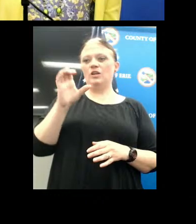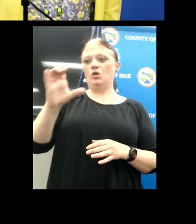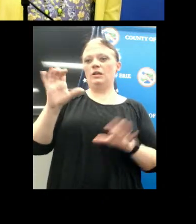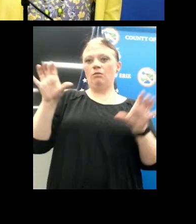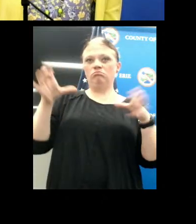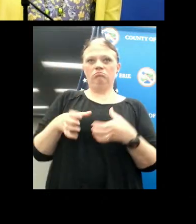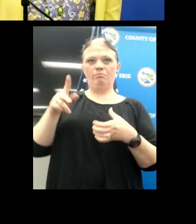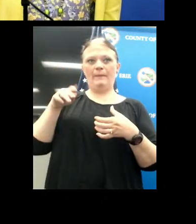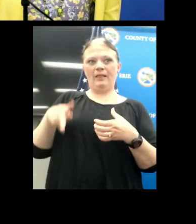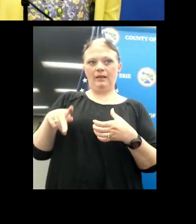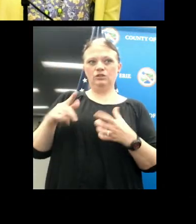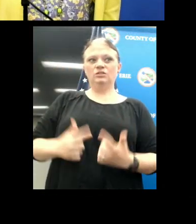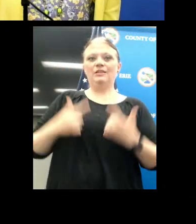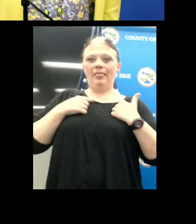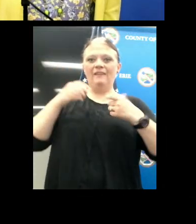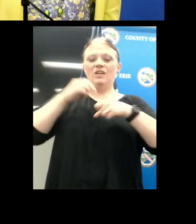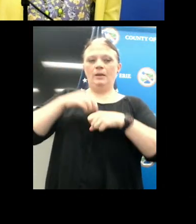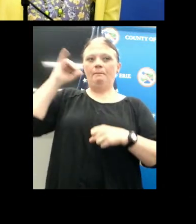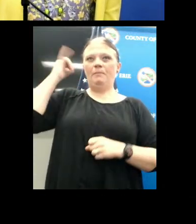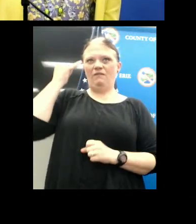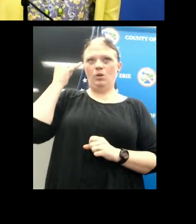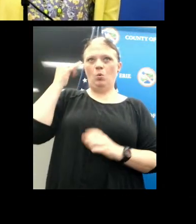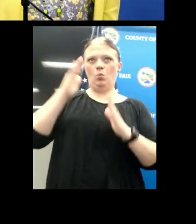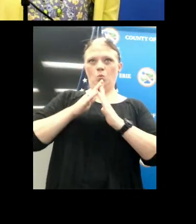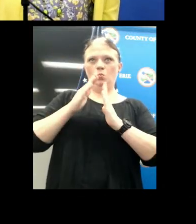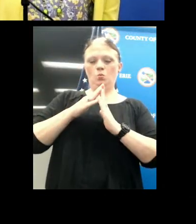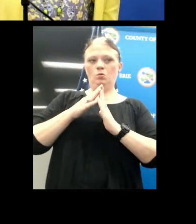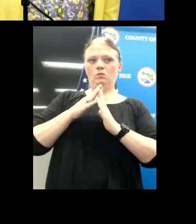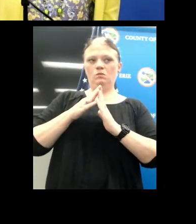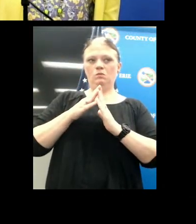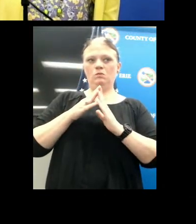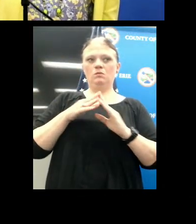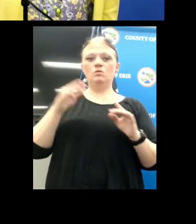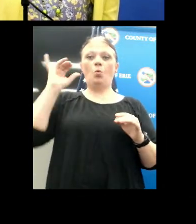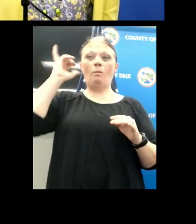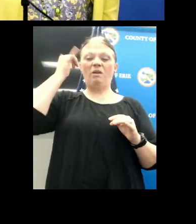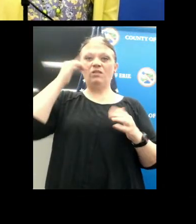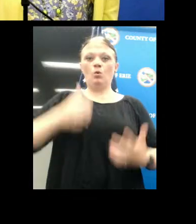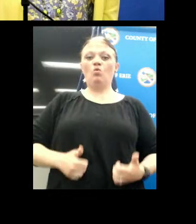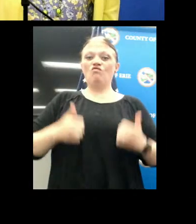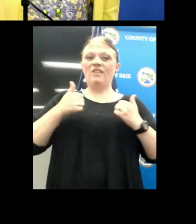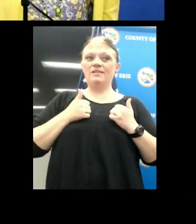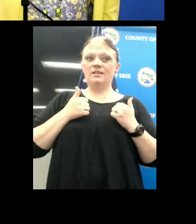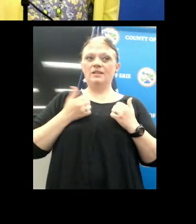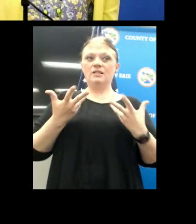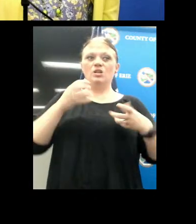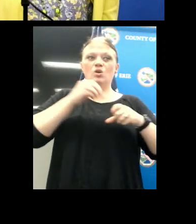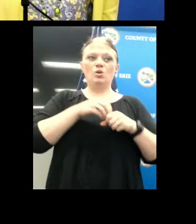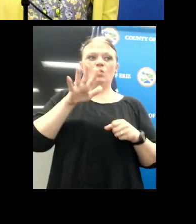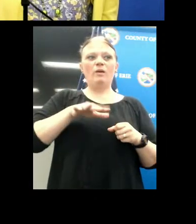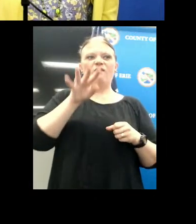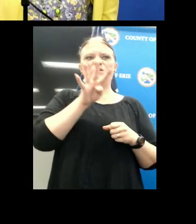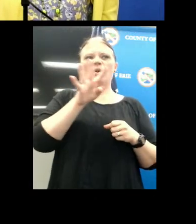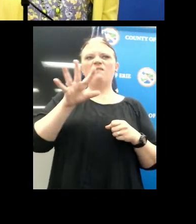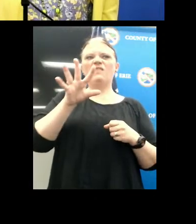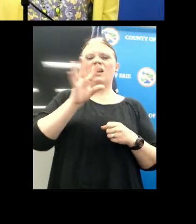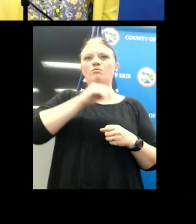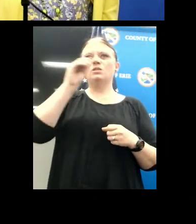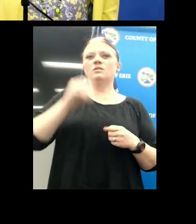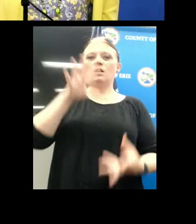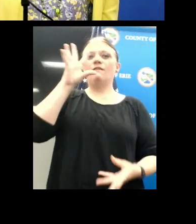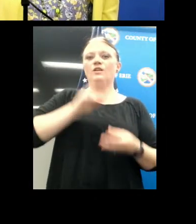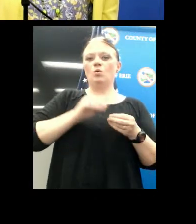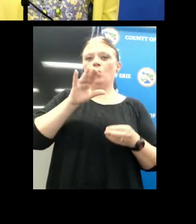County population lives in the city of Buffalo. Those Buffalo residents account for about 45% of